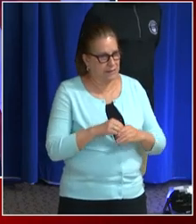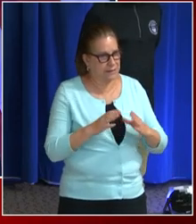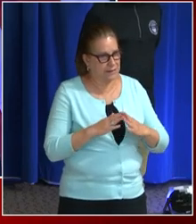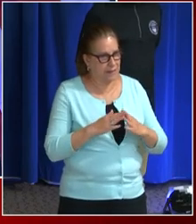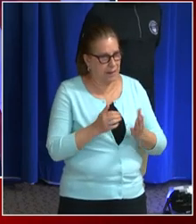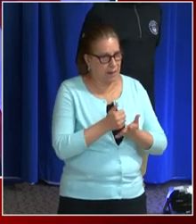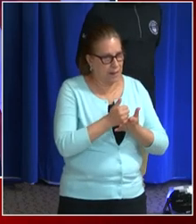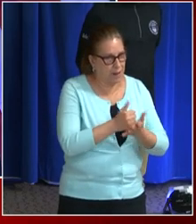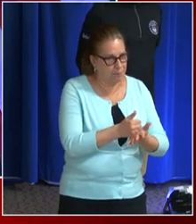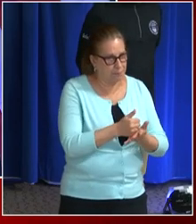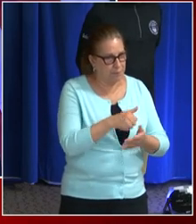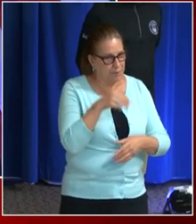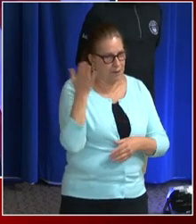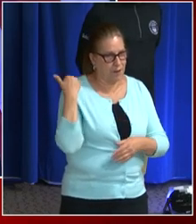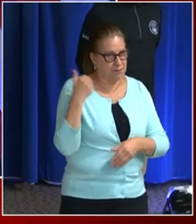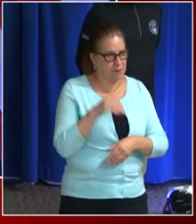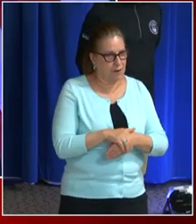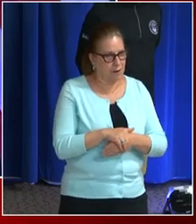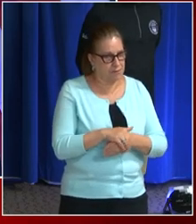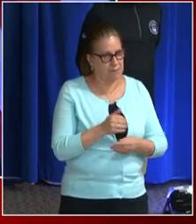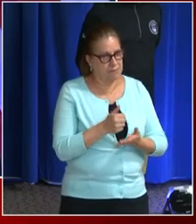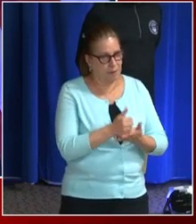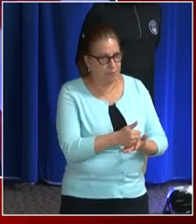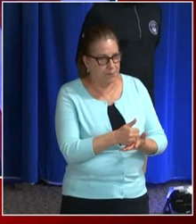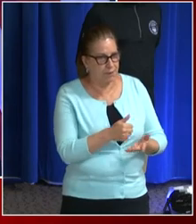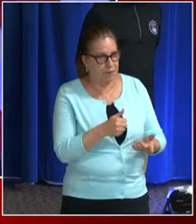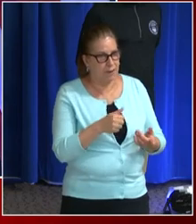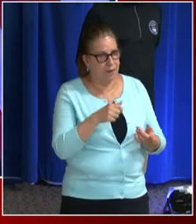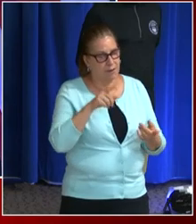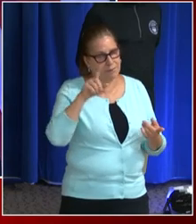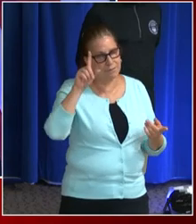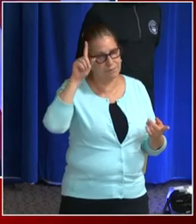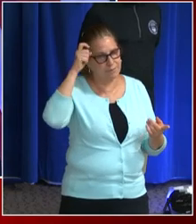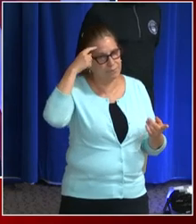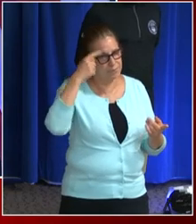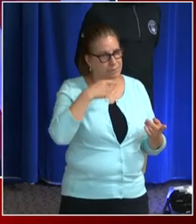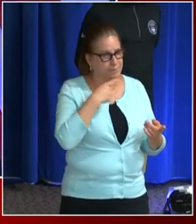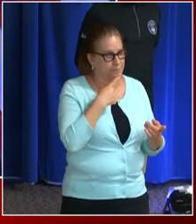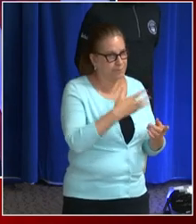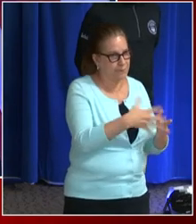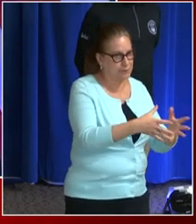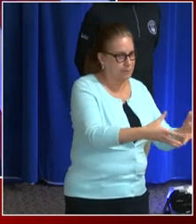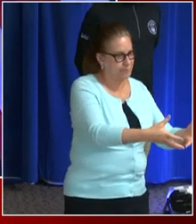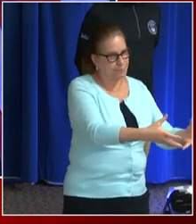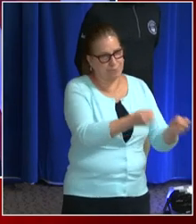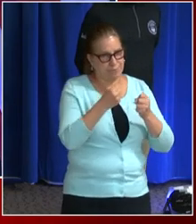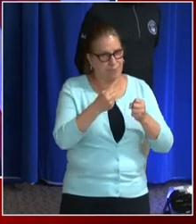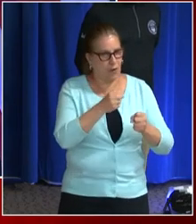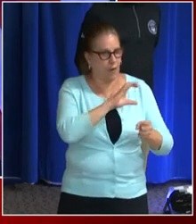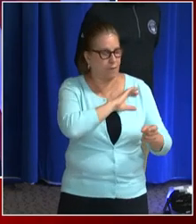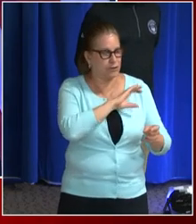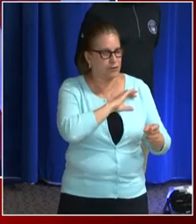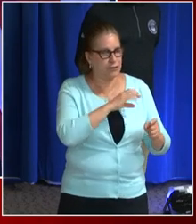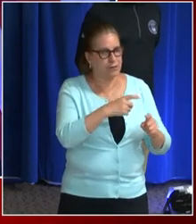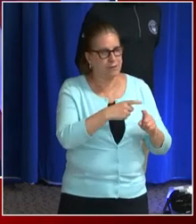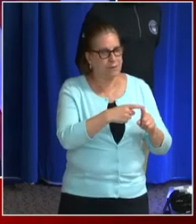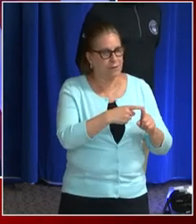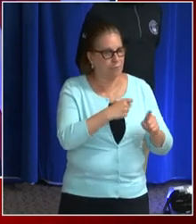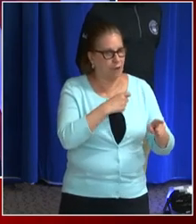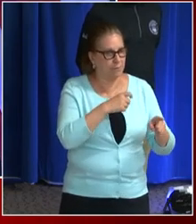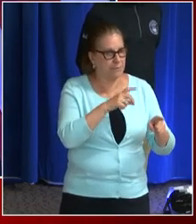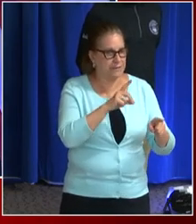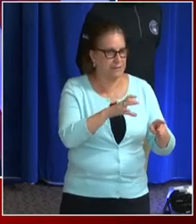there put out a statement saying that they pulled their officers out of the city based on what had happened in Lafayette Park. Do you have a comment on